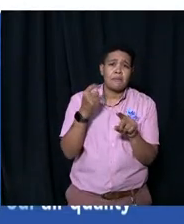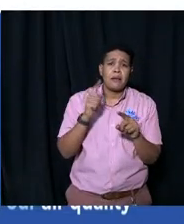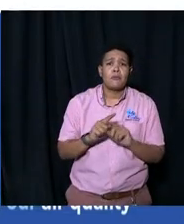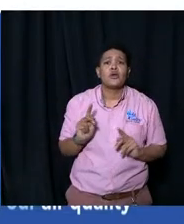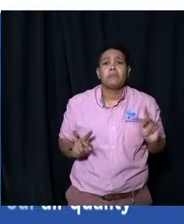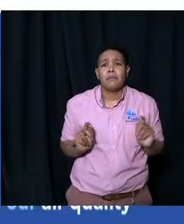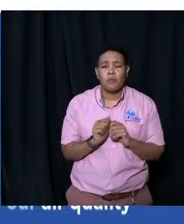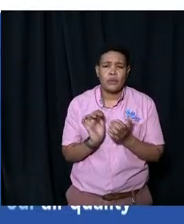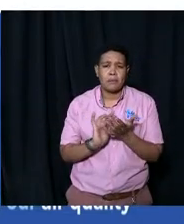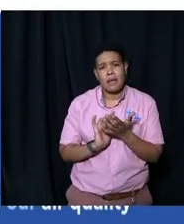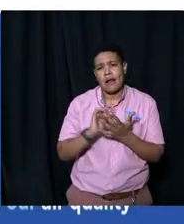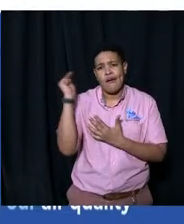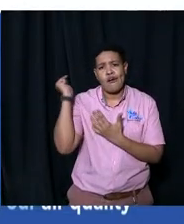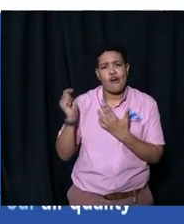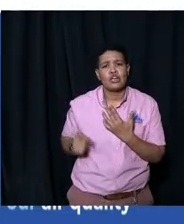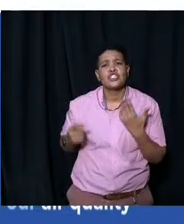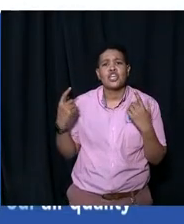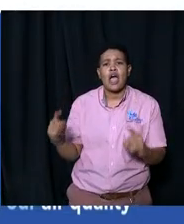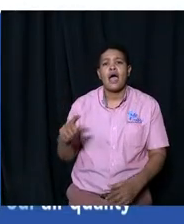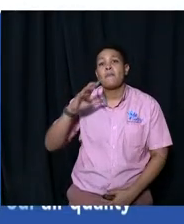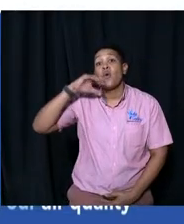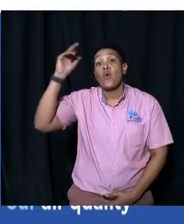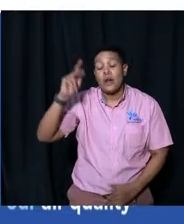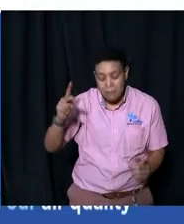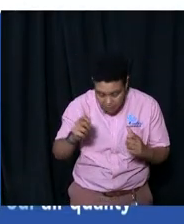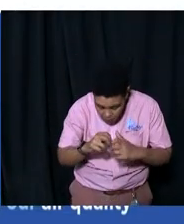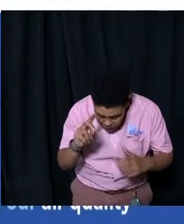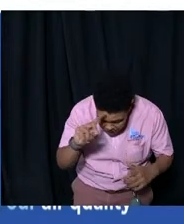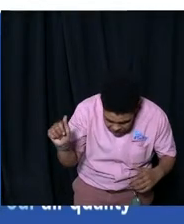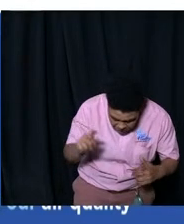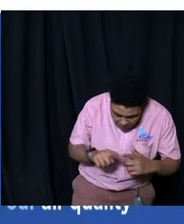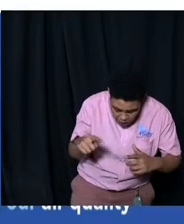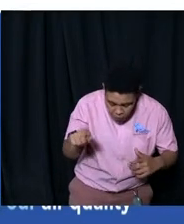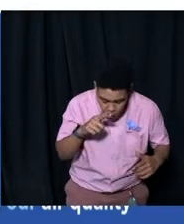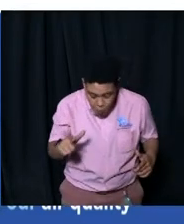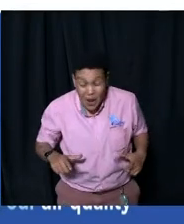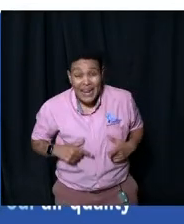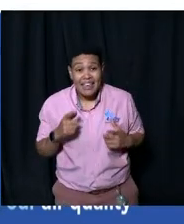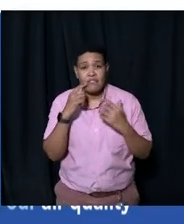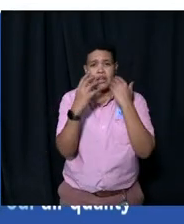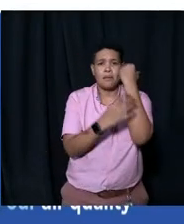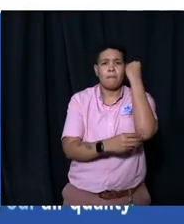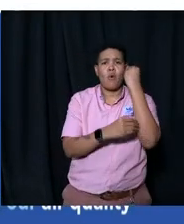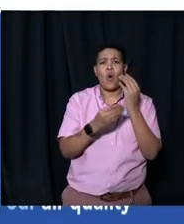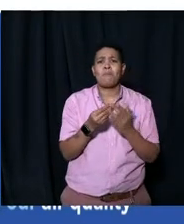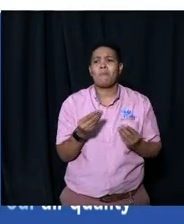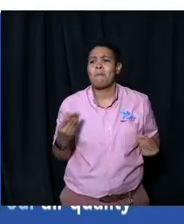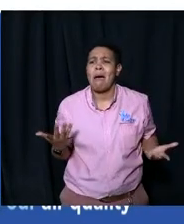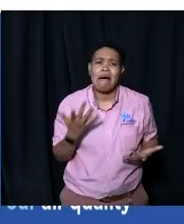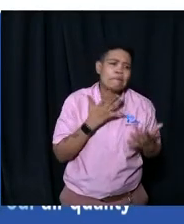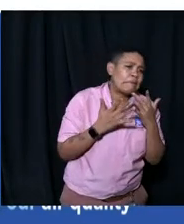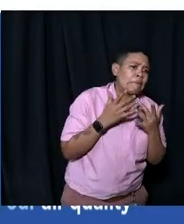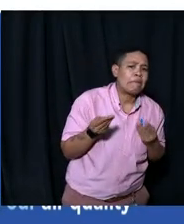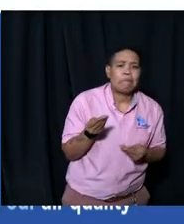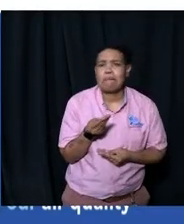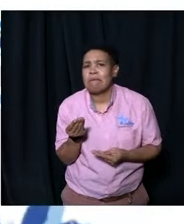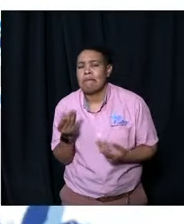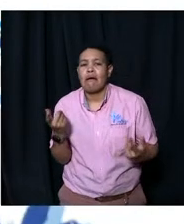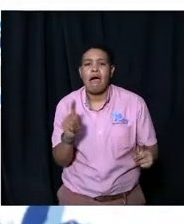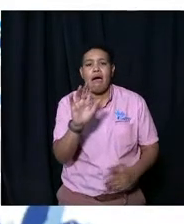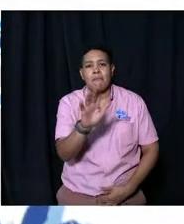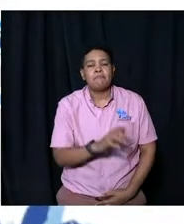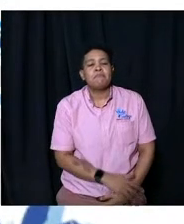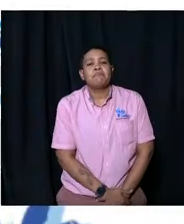people with medical conditions, older persons with disabilities, and those living in poorer socioeconomic conditions.